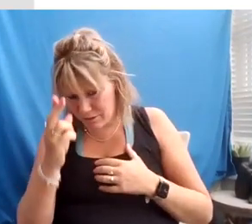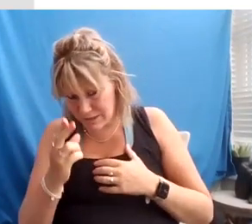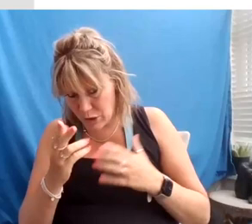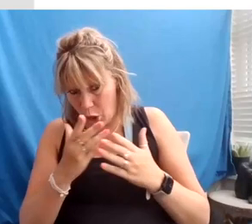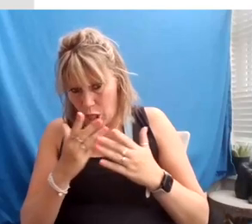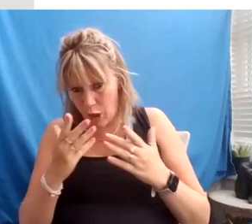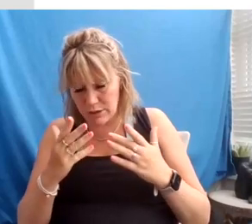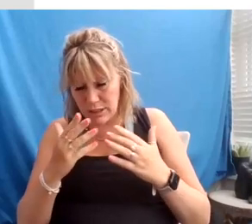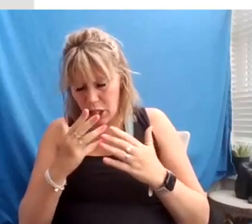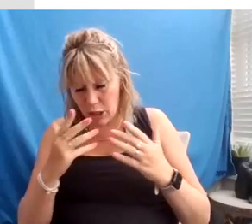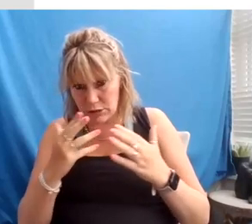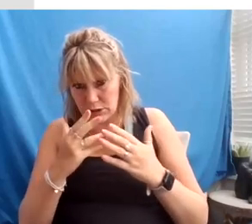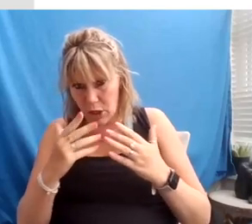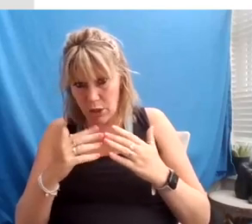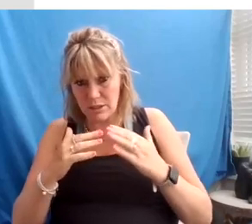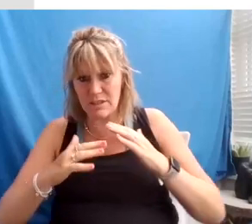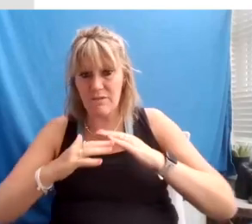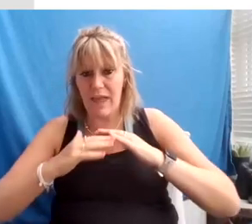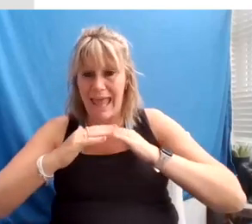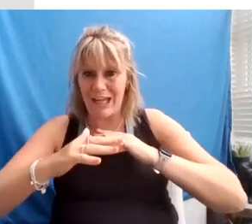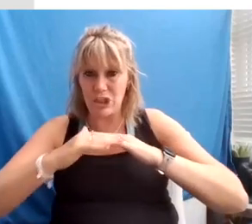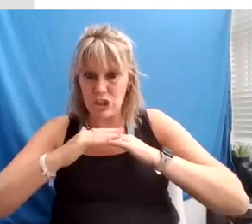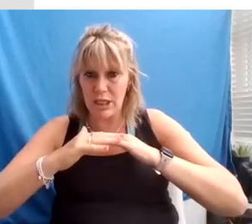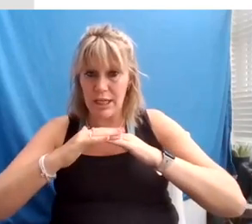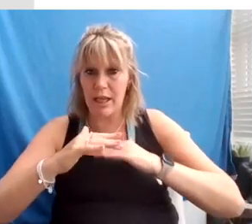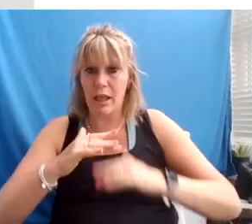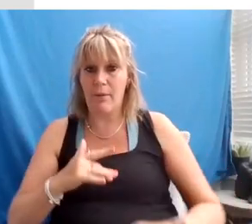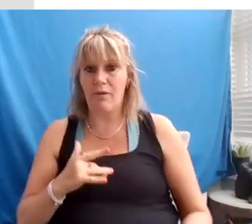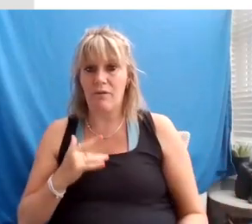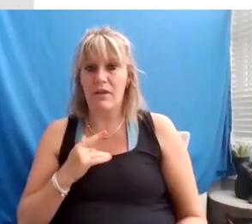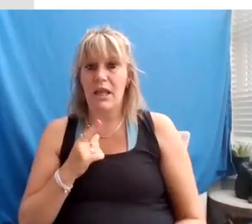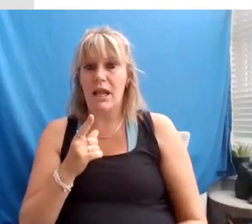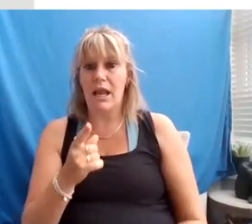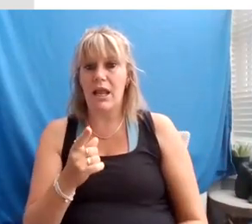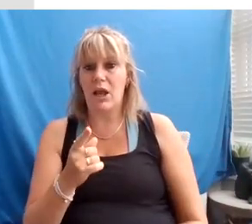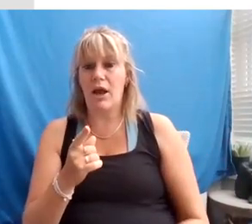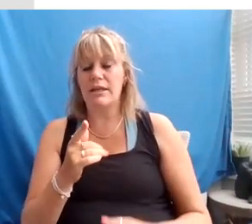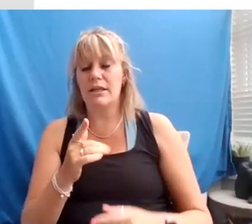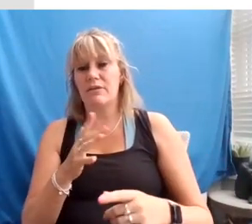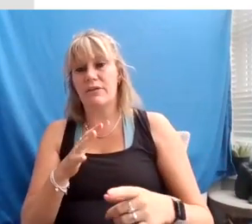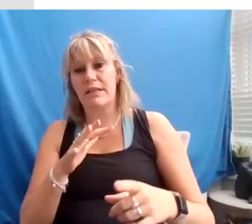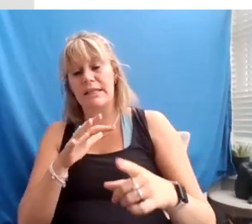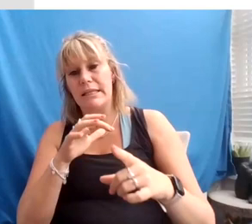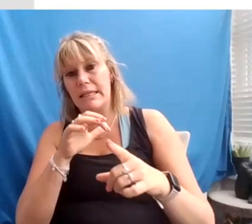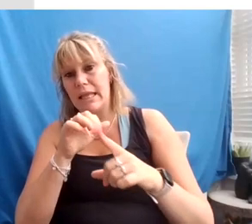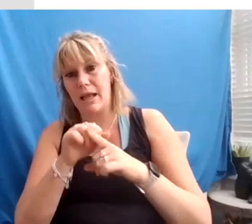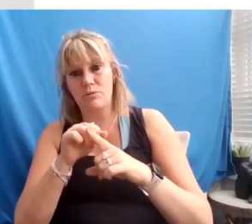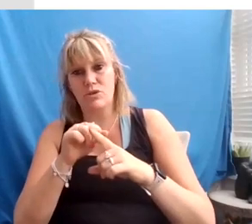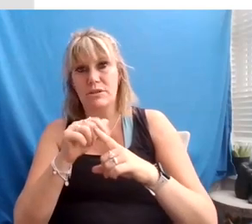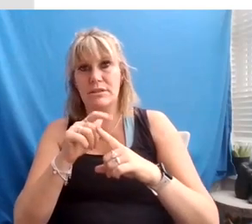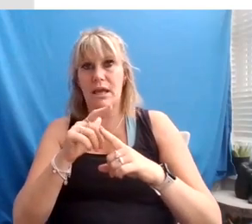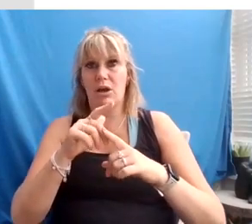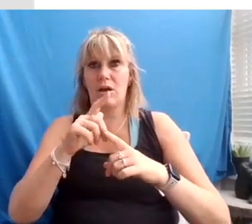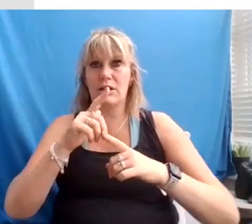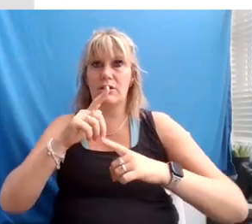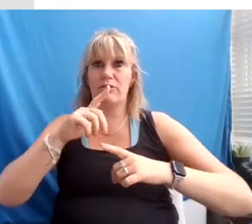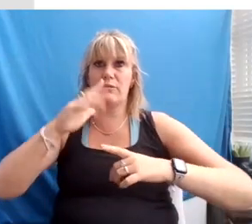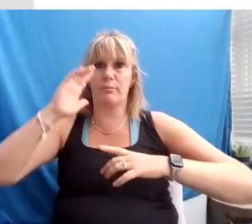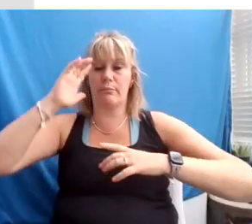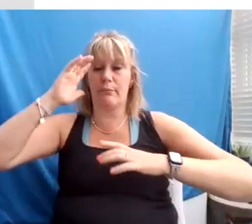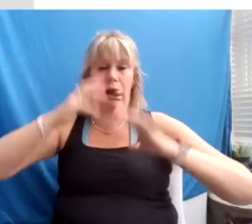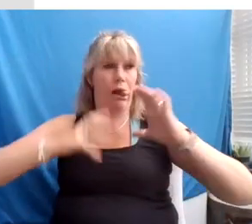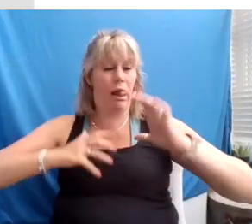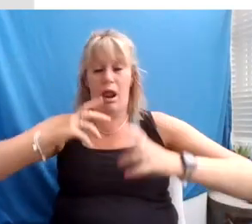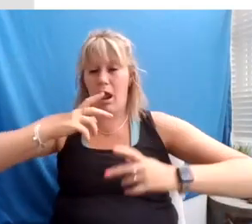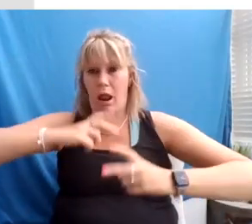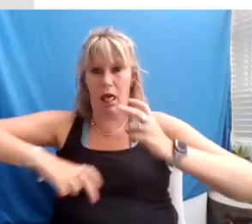of energy, but it also, to me, kind of almost encapsulates that sort of frantic, mad running around. I